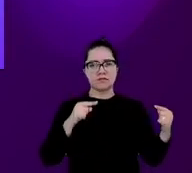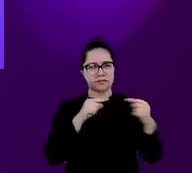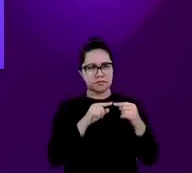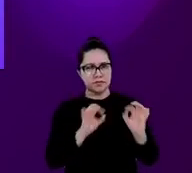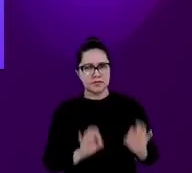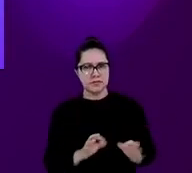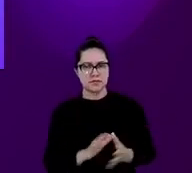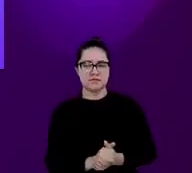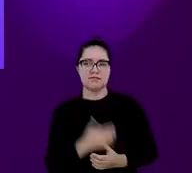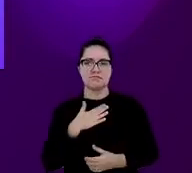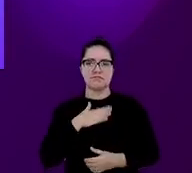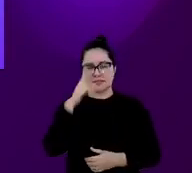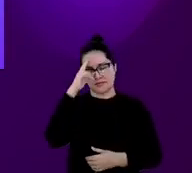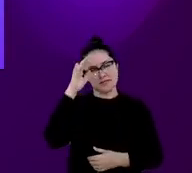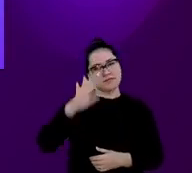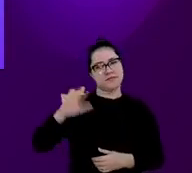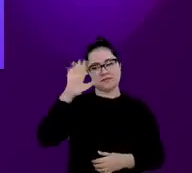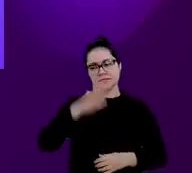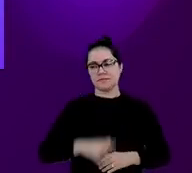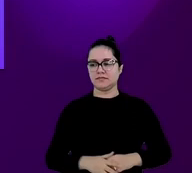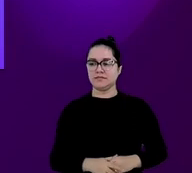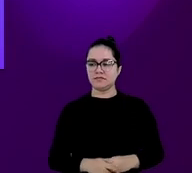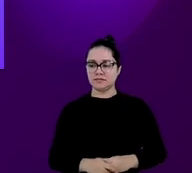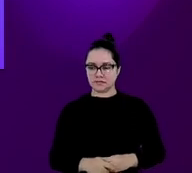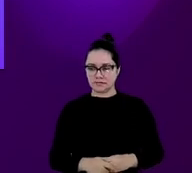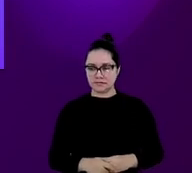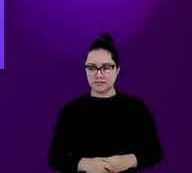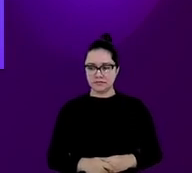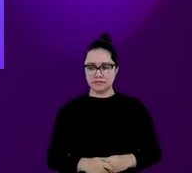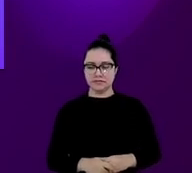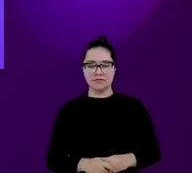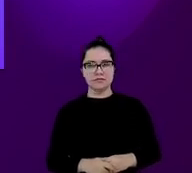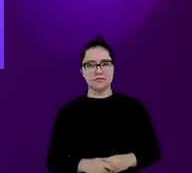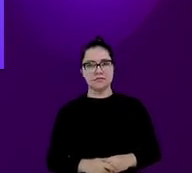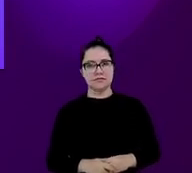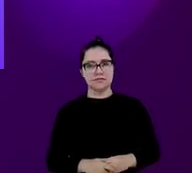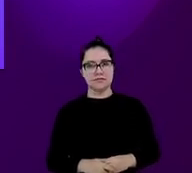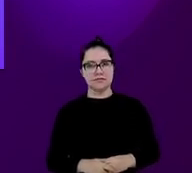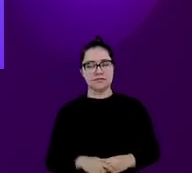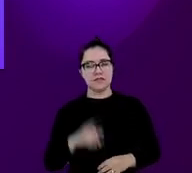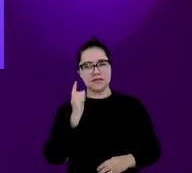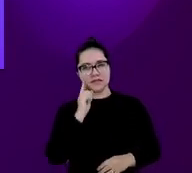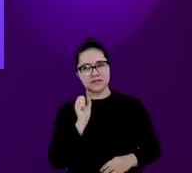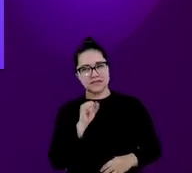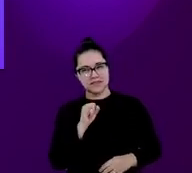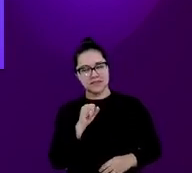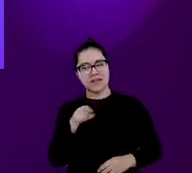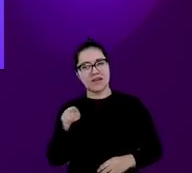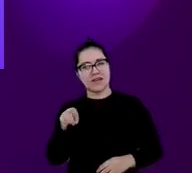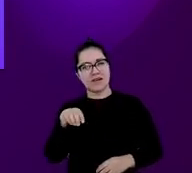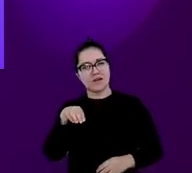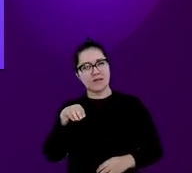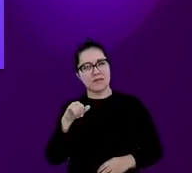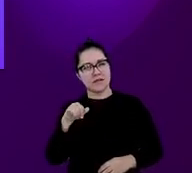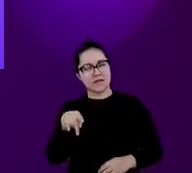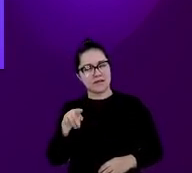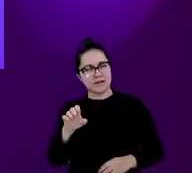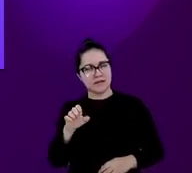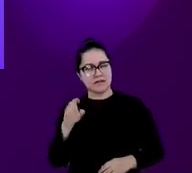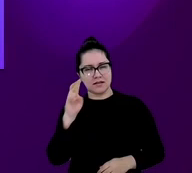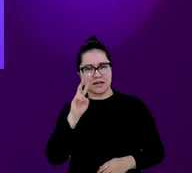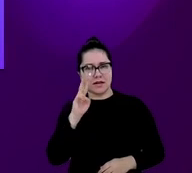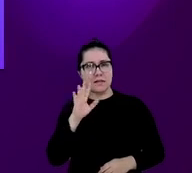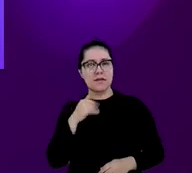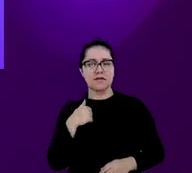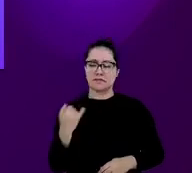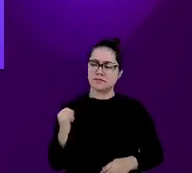And I don't know if Mike remembered it, but when I told him the first time that I had that dream, he